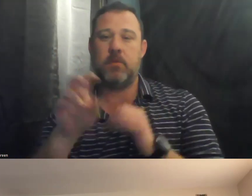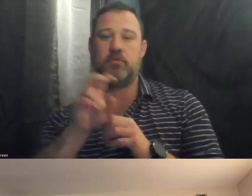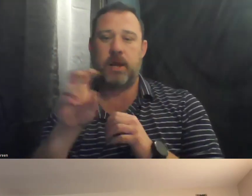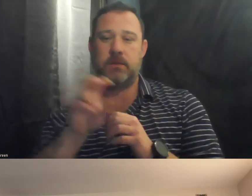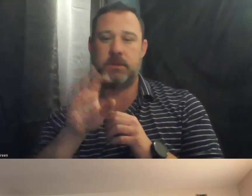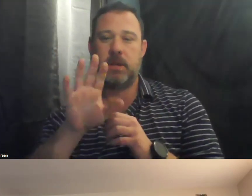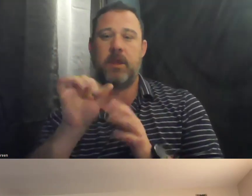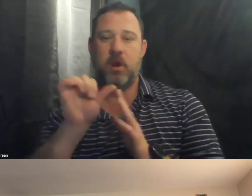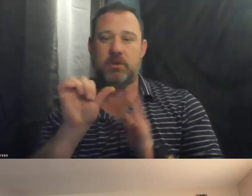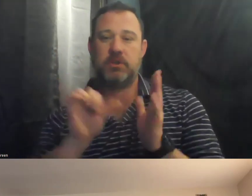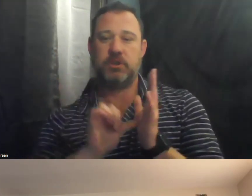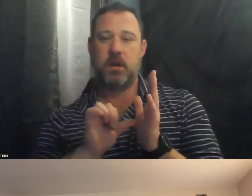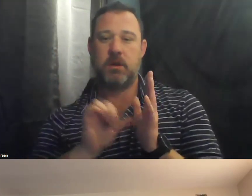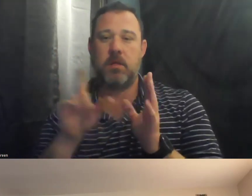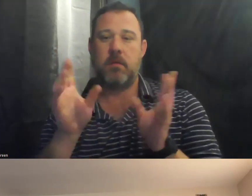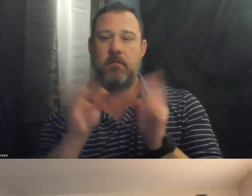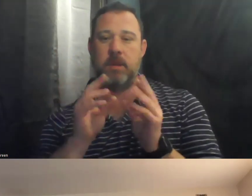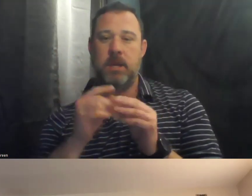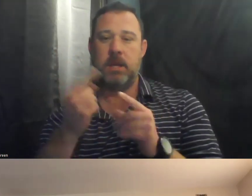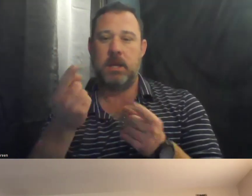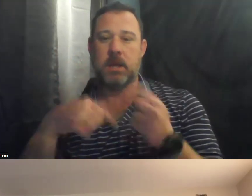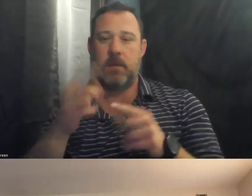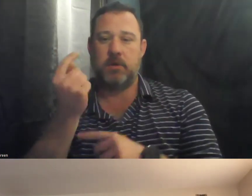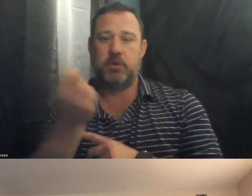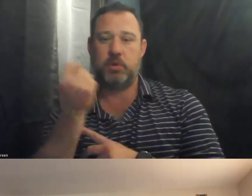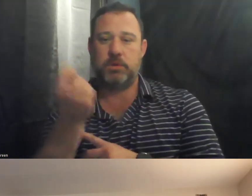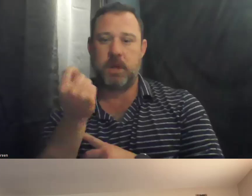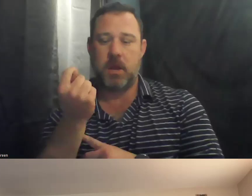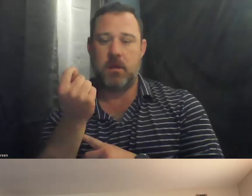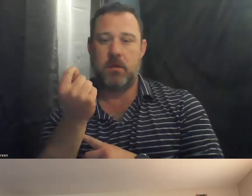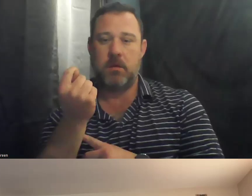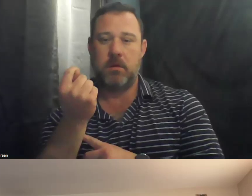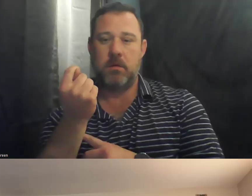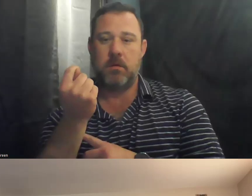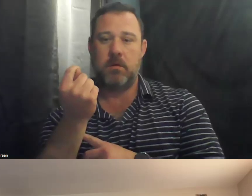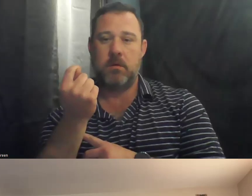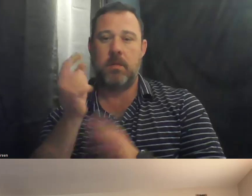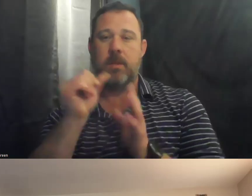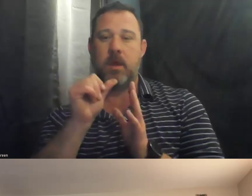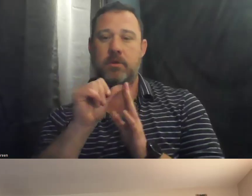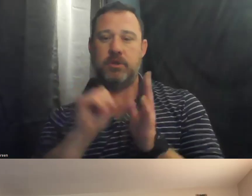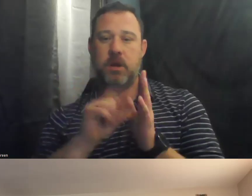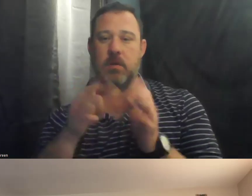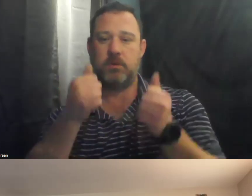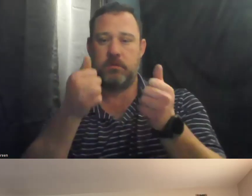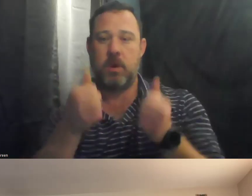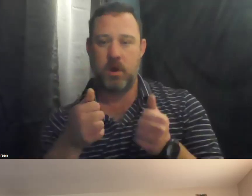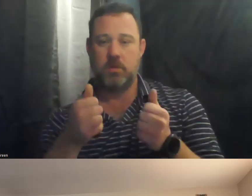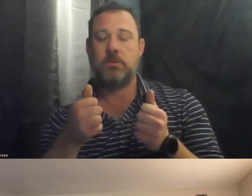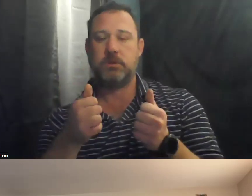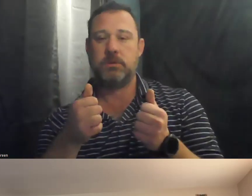their agenda at their meeting this coming Tuesday. And the agenda was posted